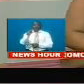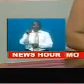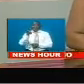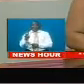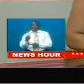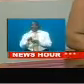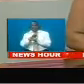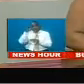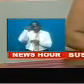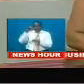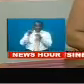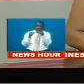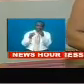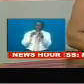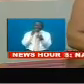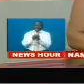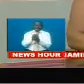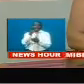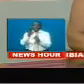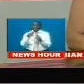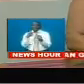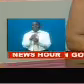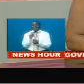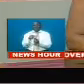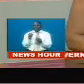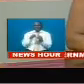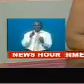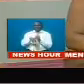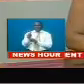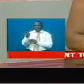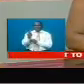entrepreneur, Mr. Christopher Beyere, said his team needs about